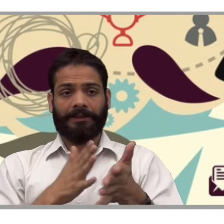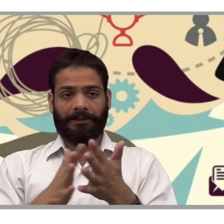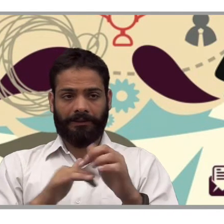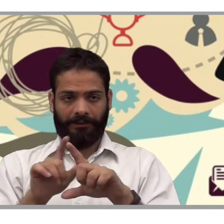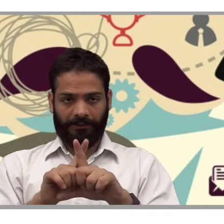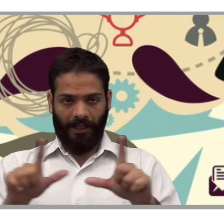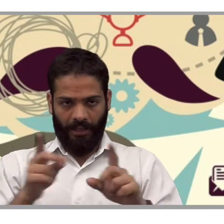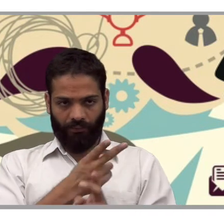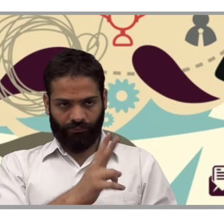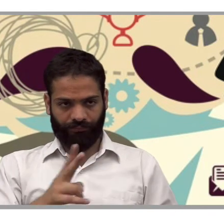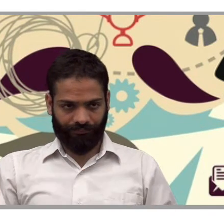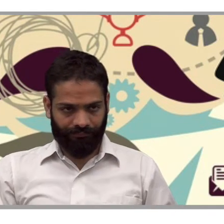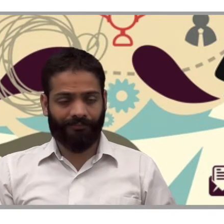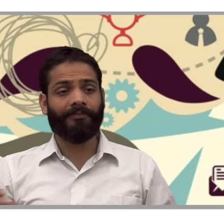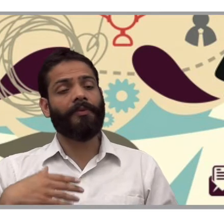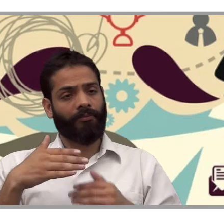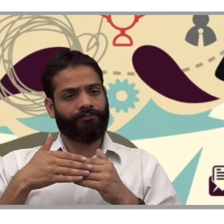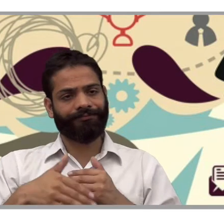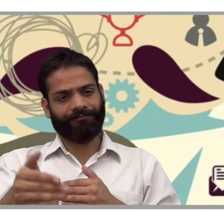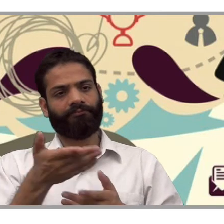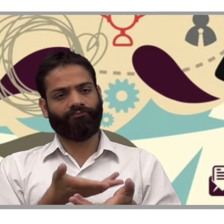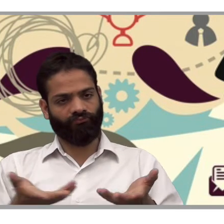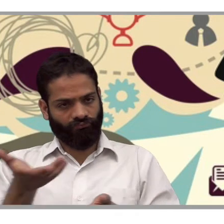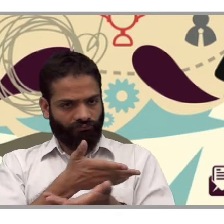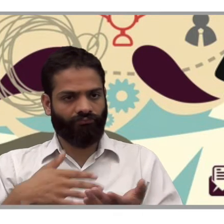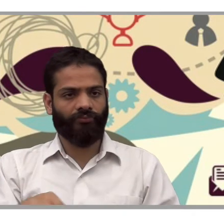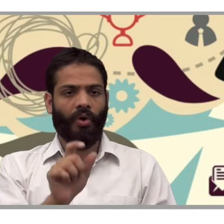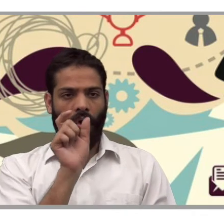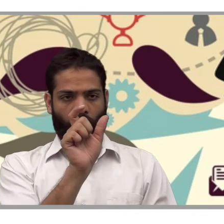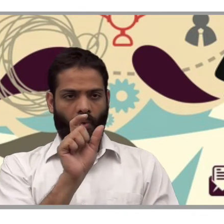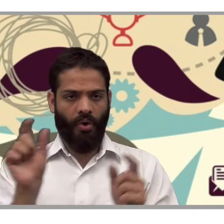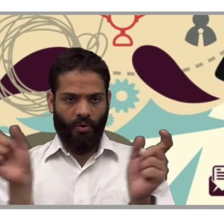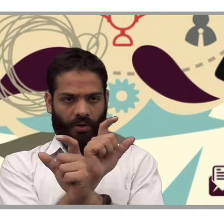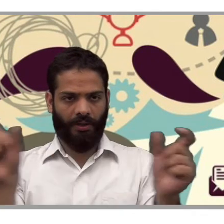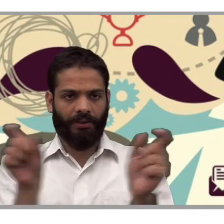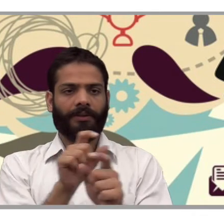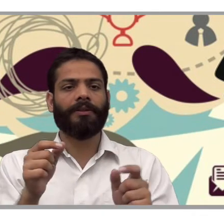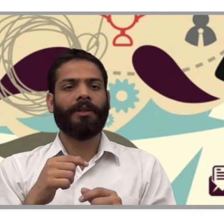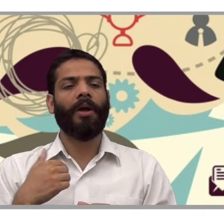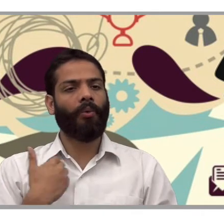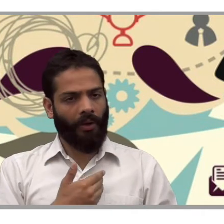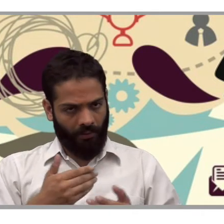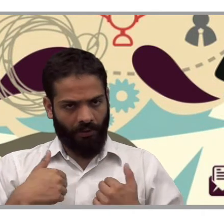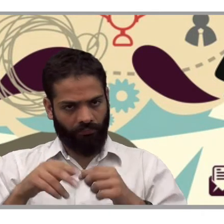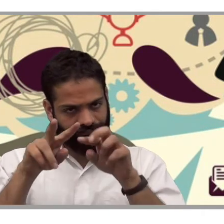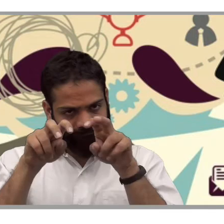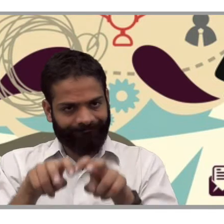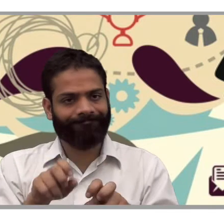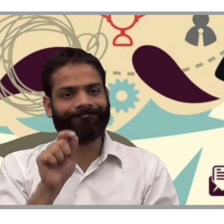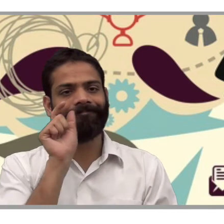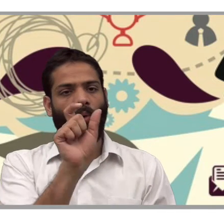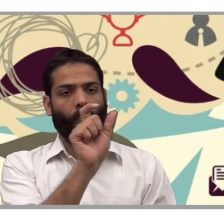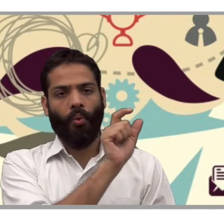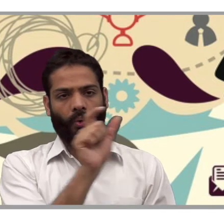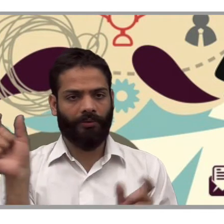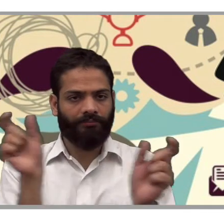Word order in sign languages. In continuation of our discussion on word order, we'll also